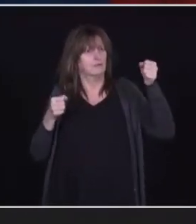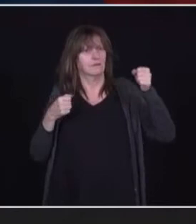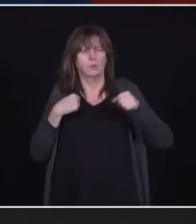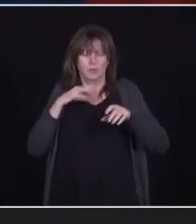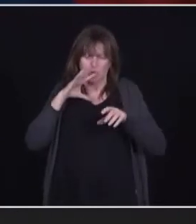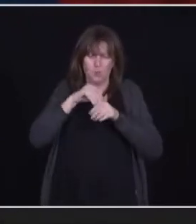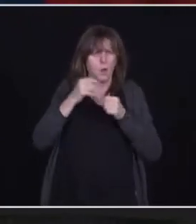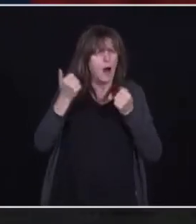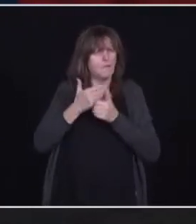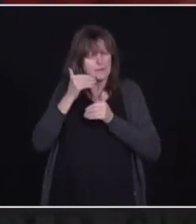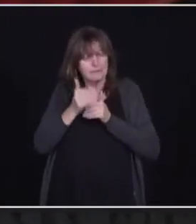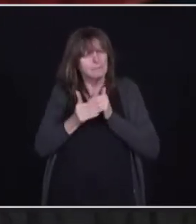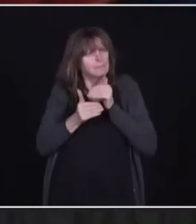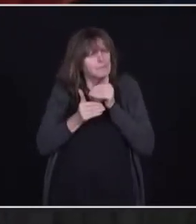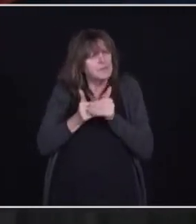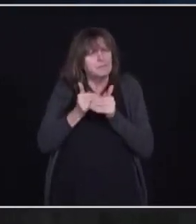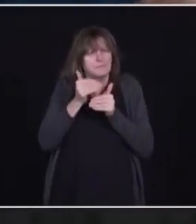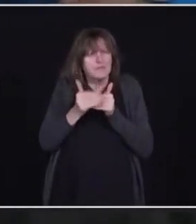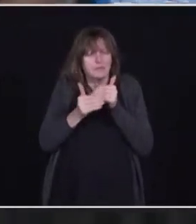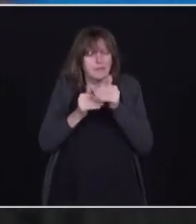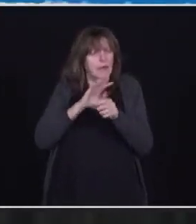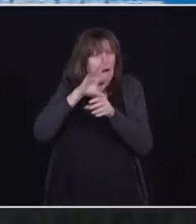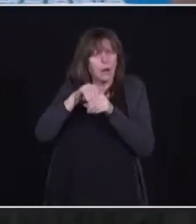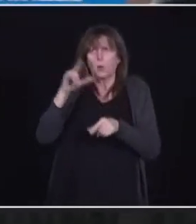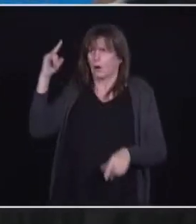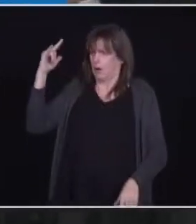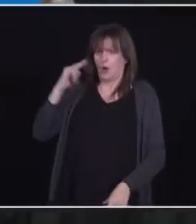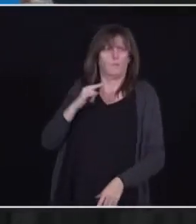that it? Yep. Well, just a quick note.